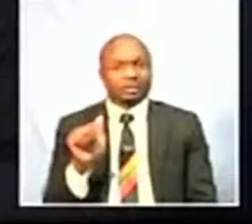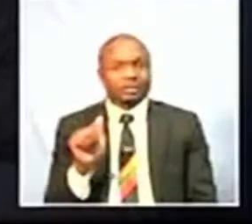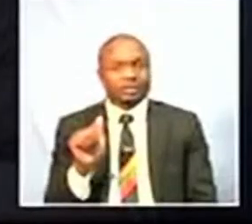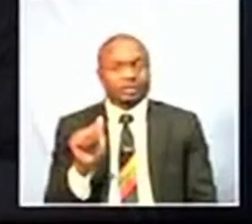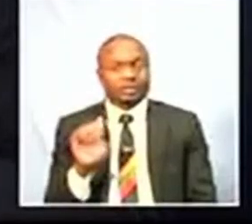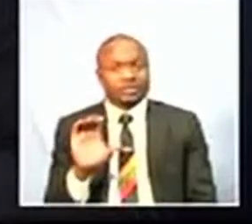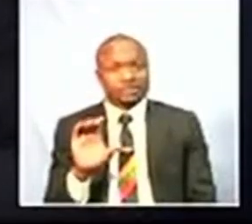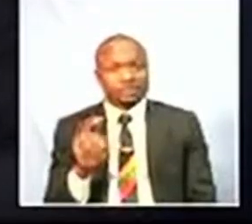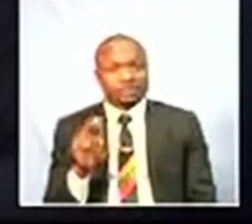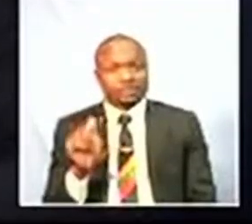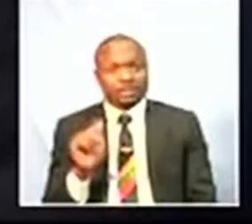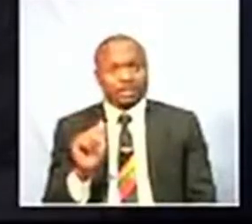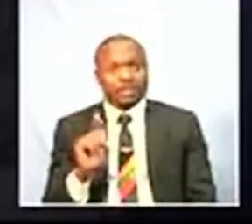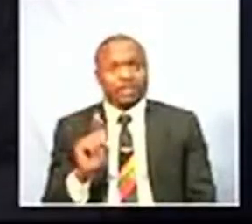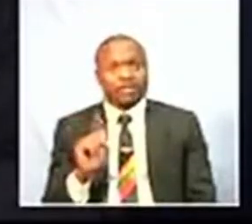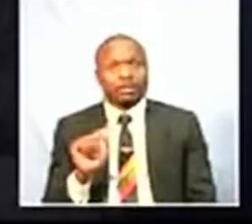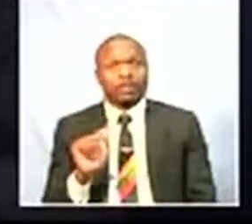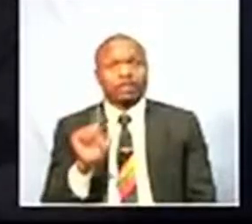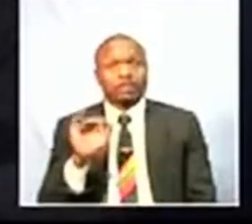Chakaripa Road on page 9.